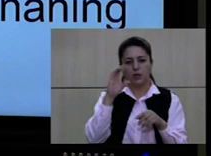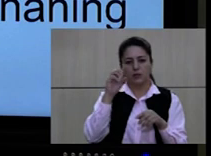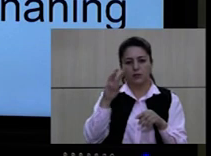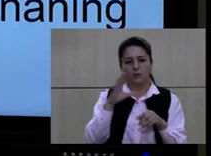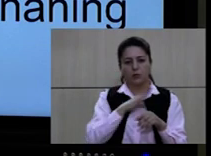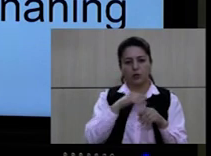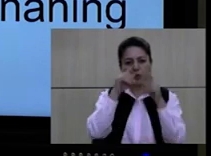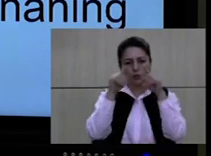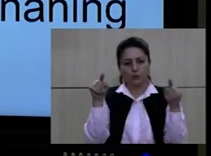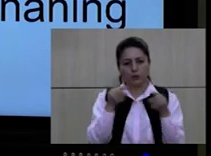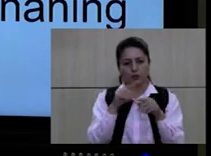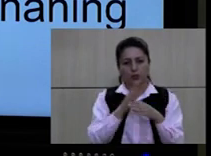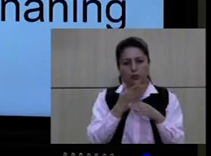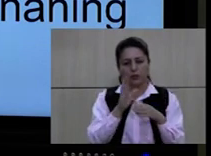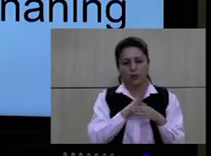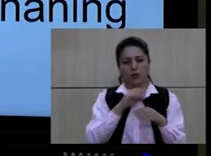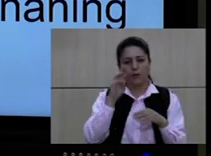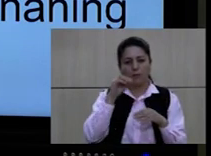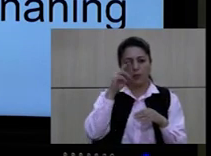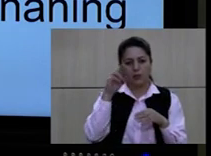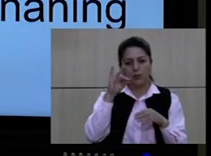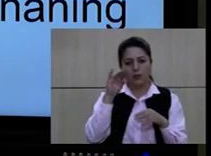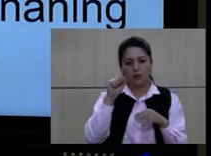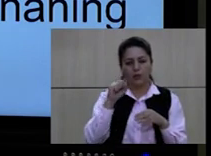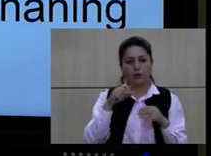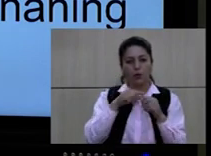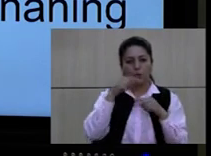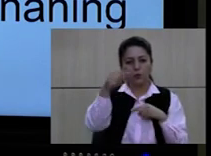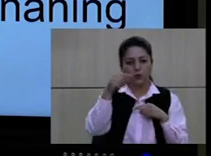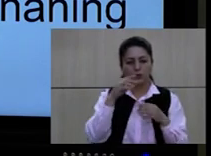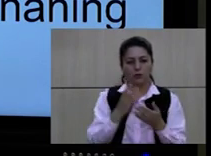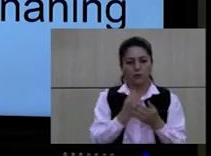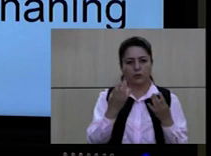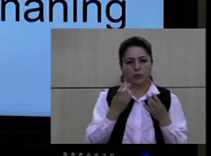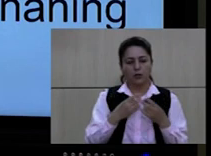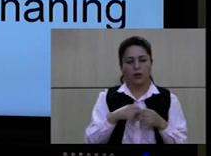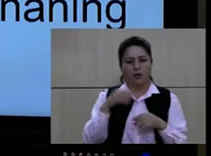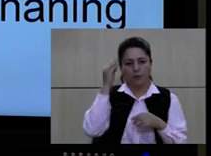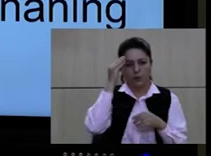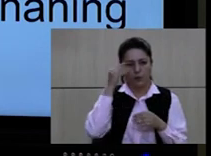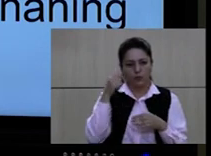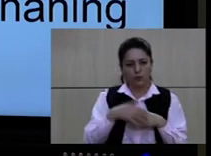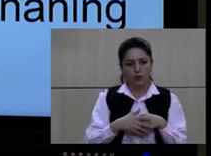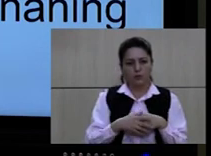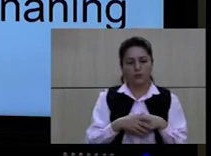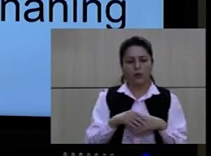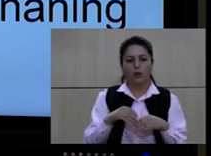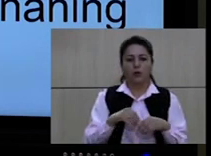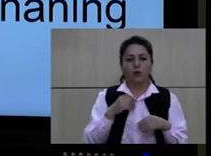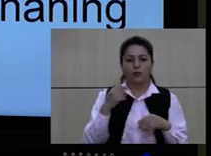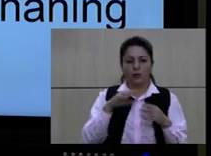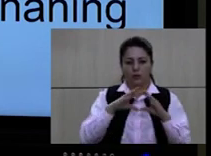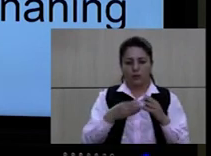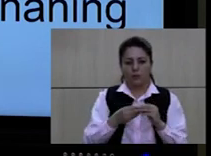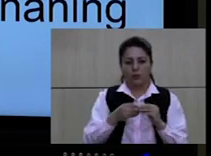uchburchaklarga ajratadi. Mediananing uzunligini toping. Ma'nosini anglab yetdingizmi? Demak,